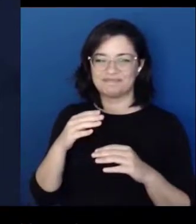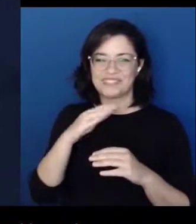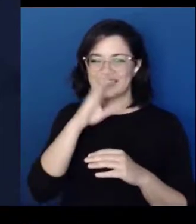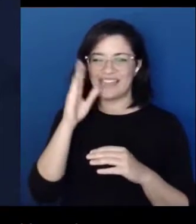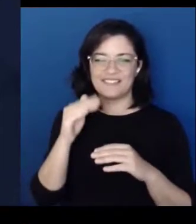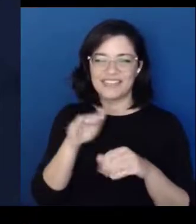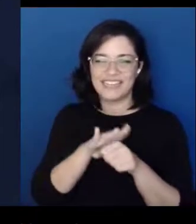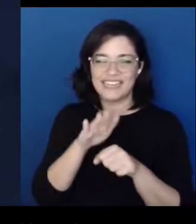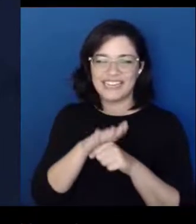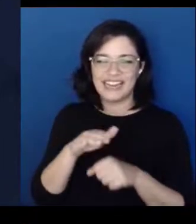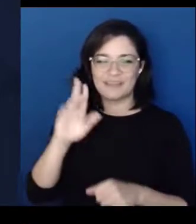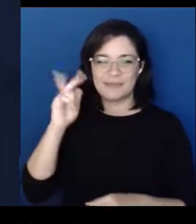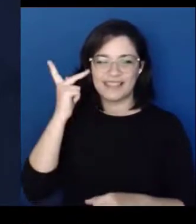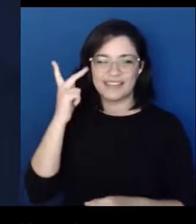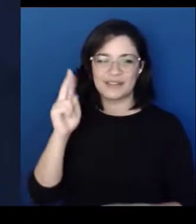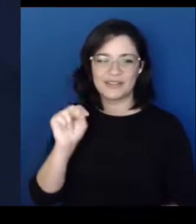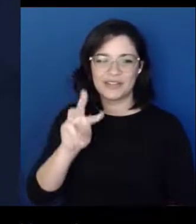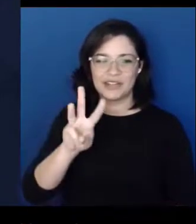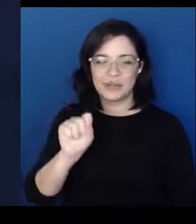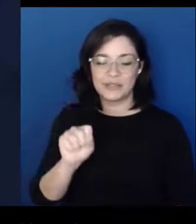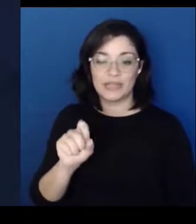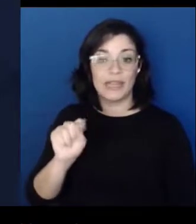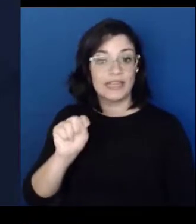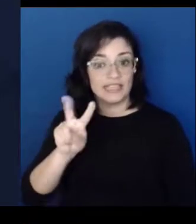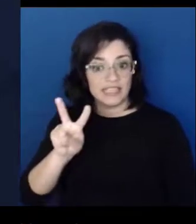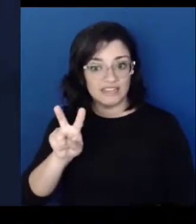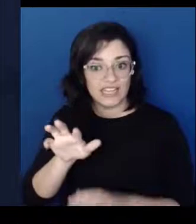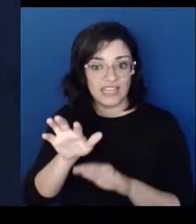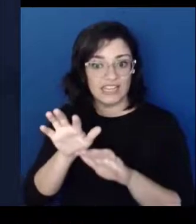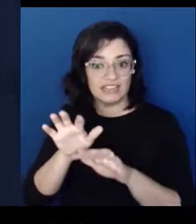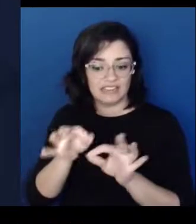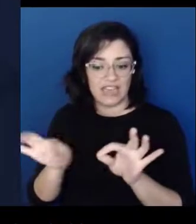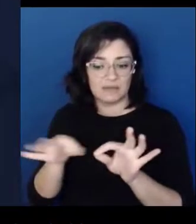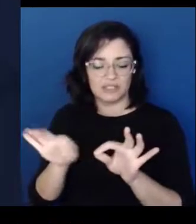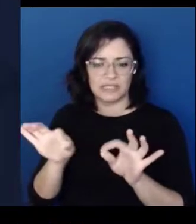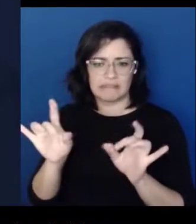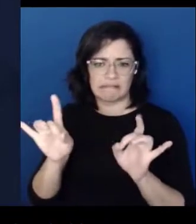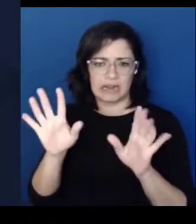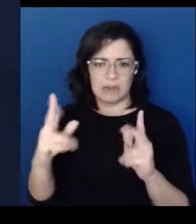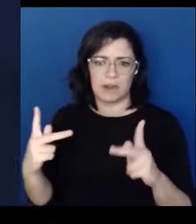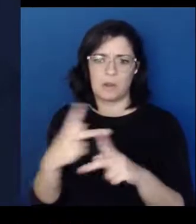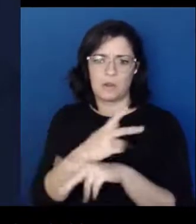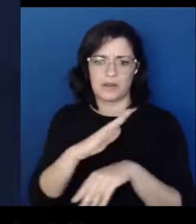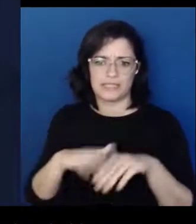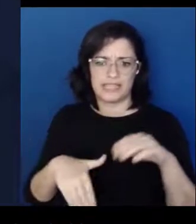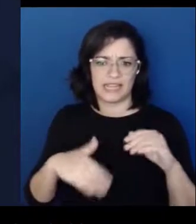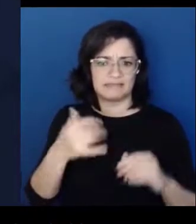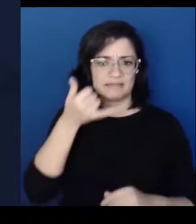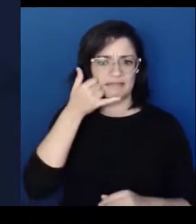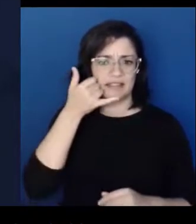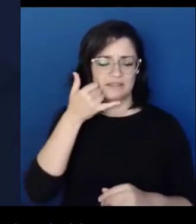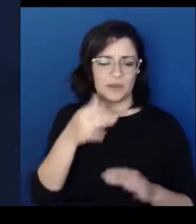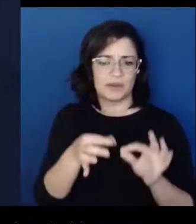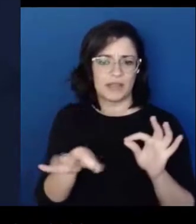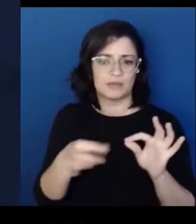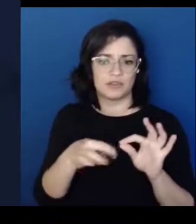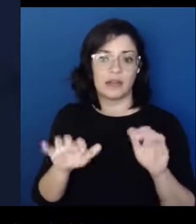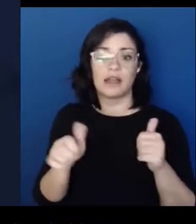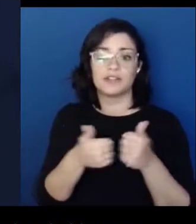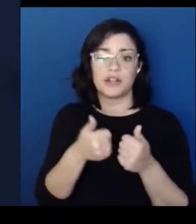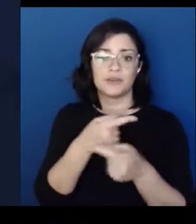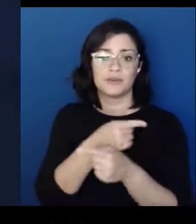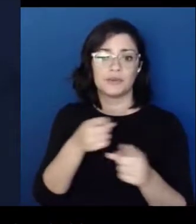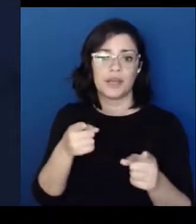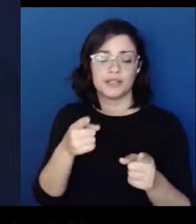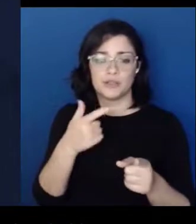and probably worse than telephone captioning. I challenge you out there to watch particularly a